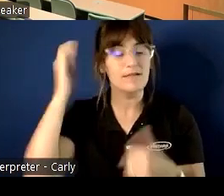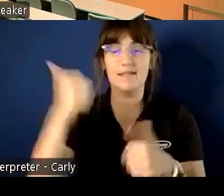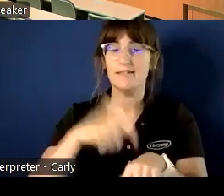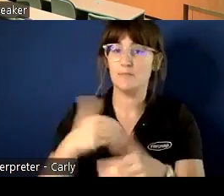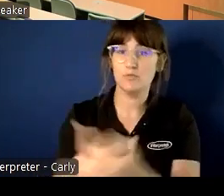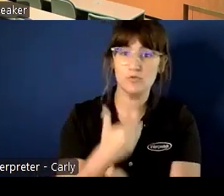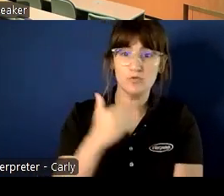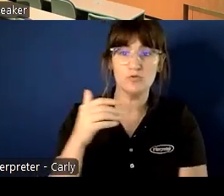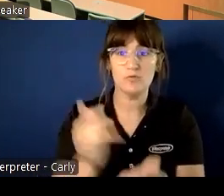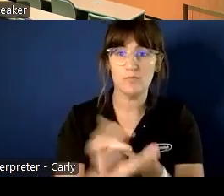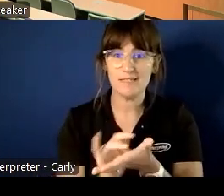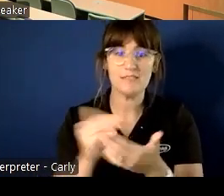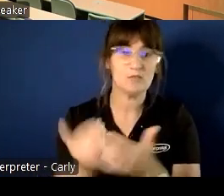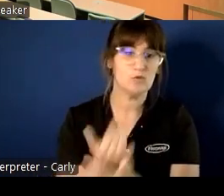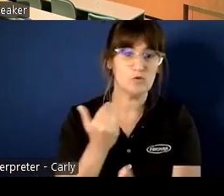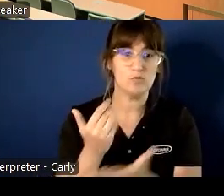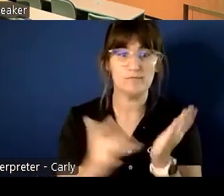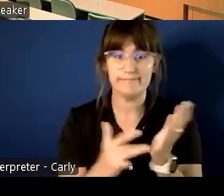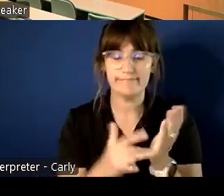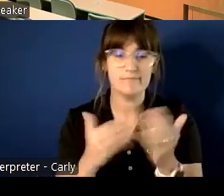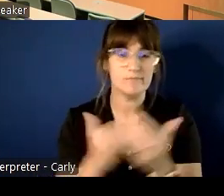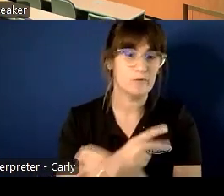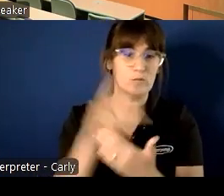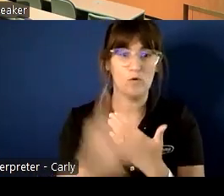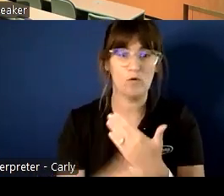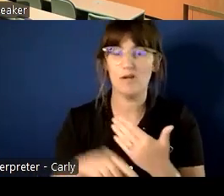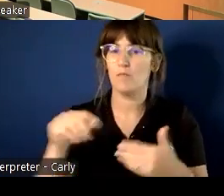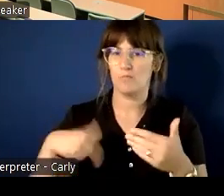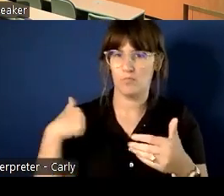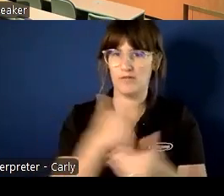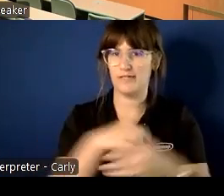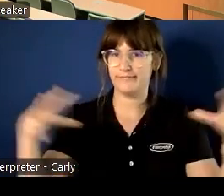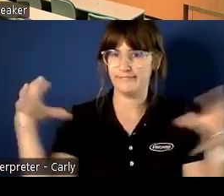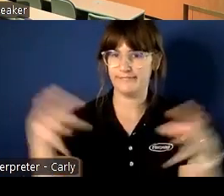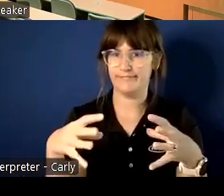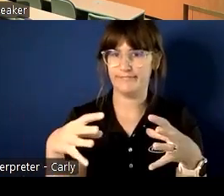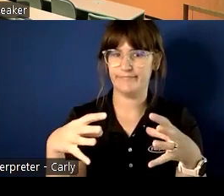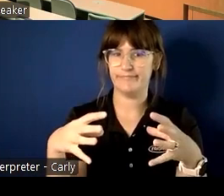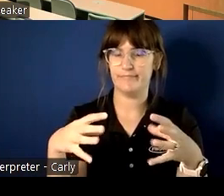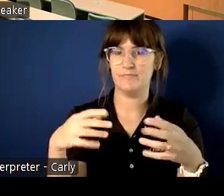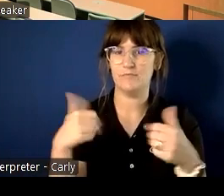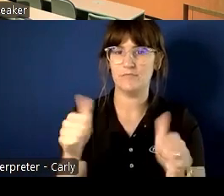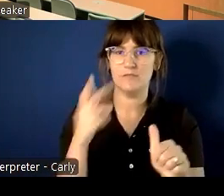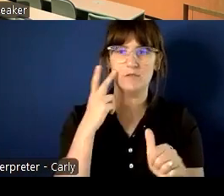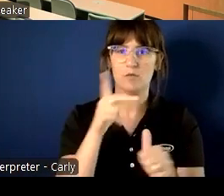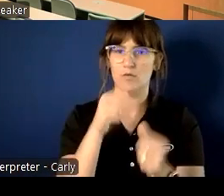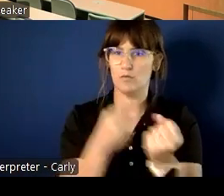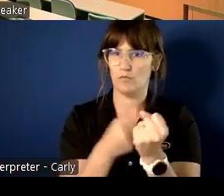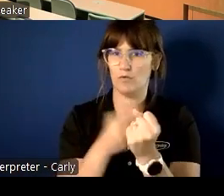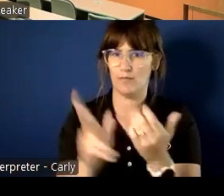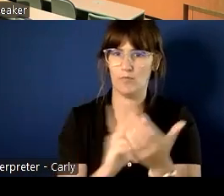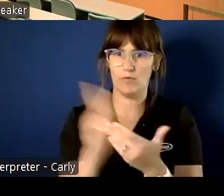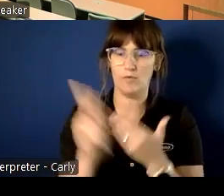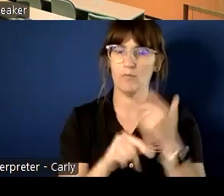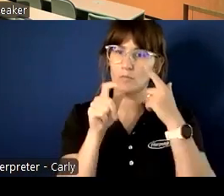we convene and we bring in whoever is trying to support this new program, and they would